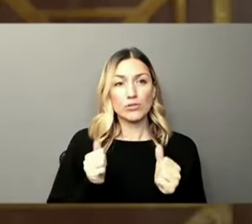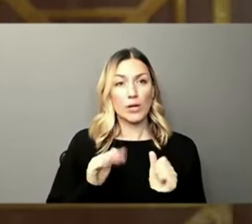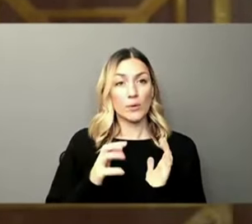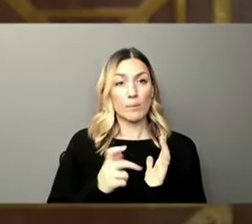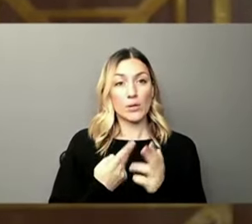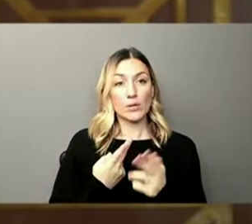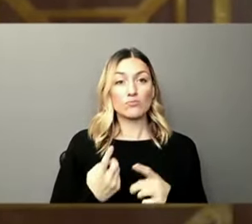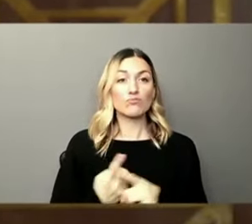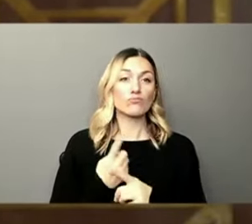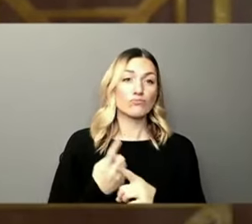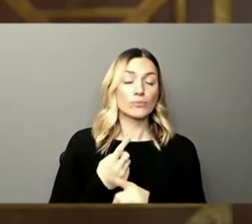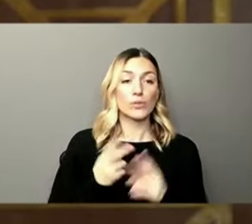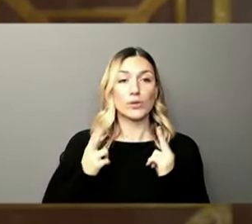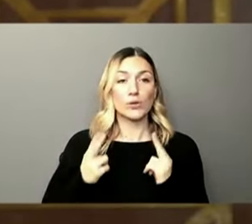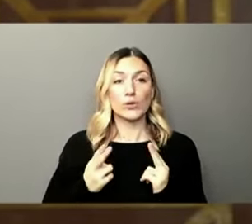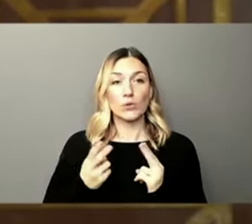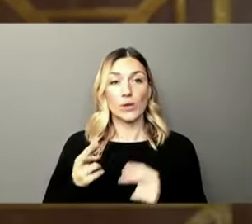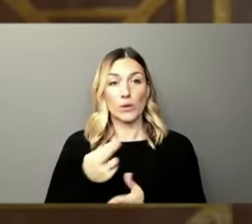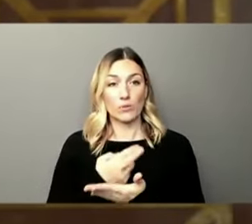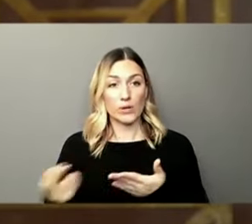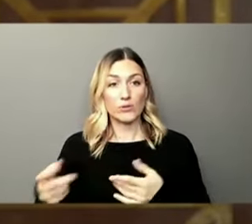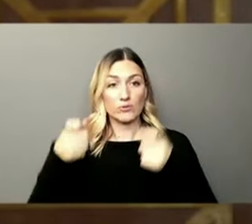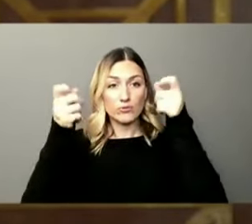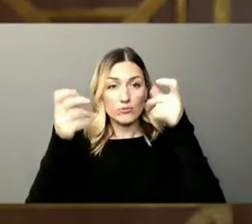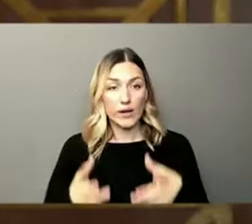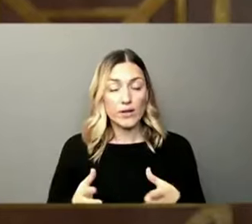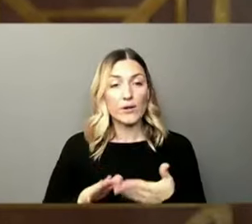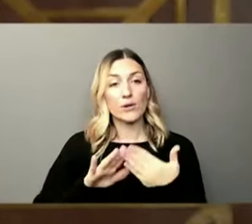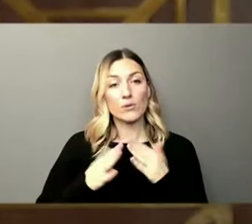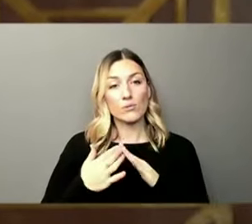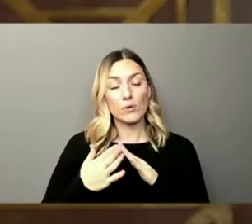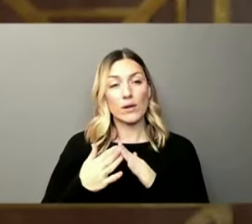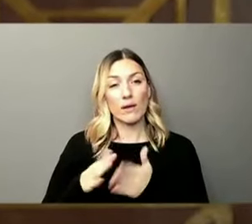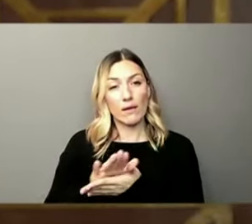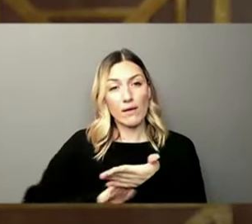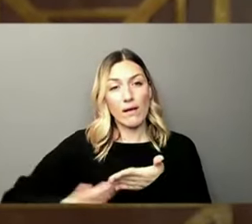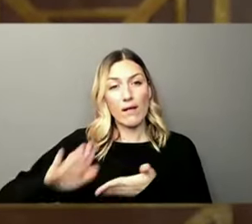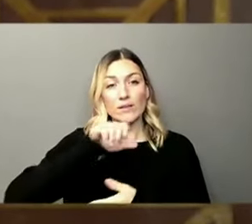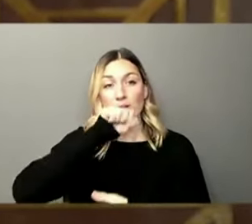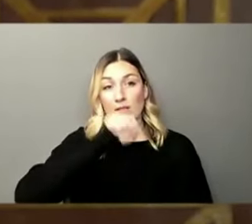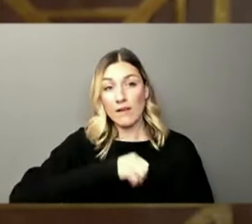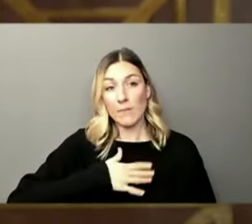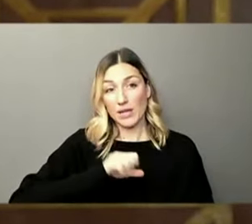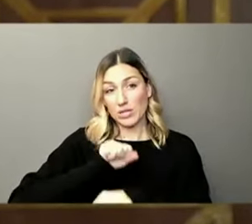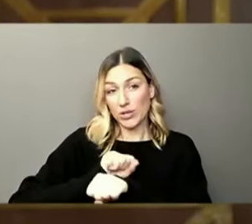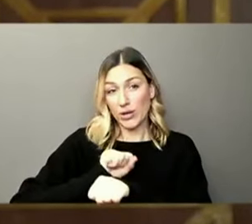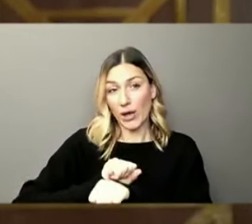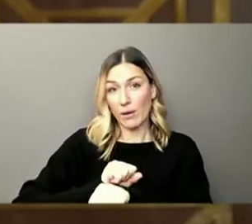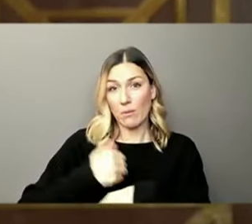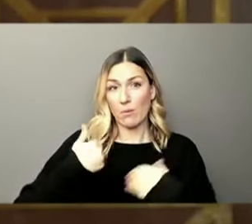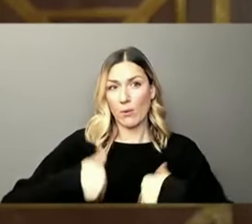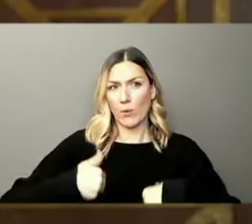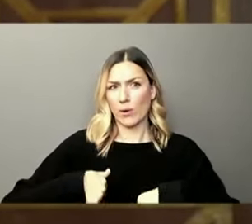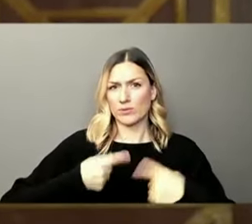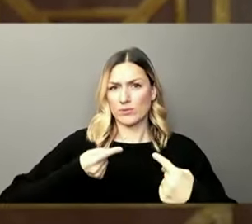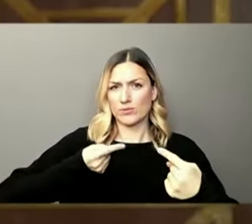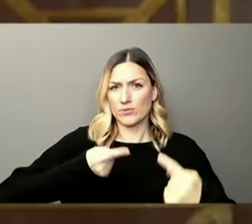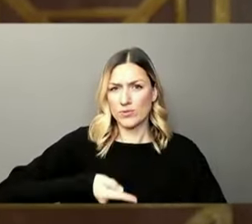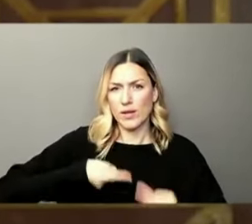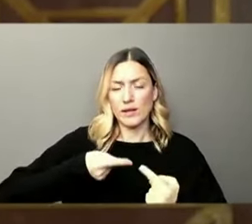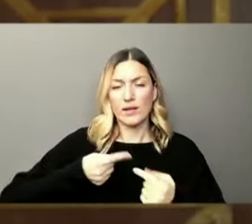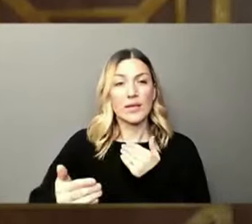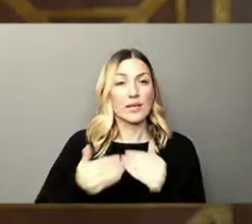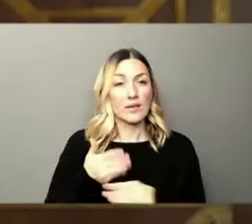human resources director at our local community college. I loved my job, but soon realized I was struggling. Even after